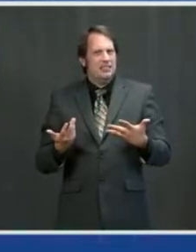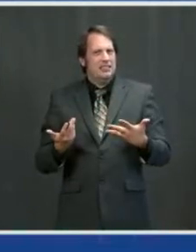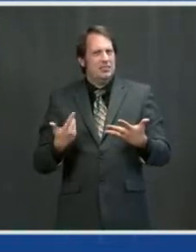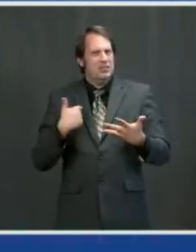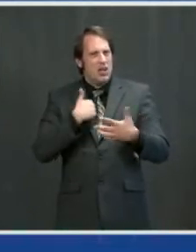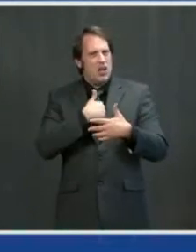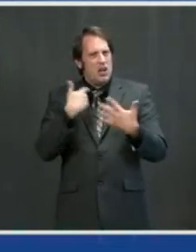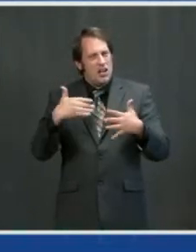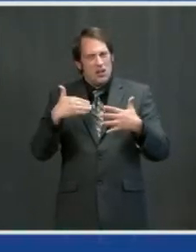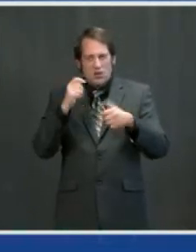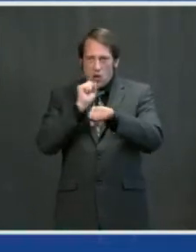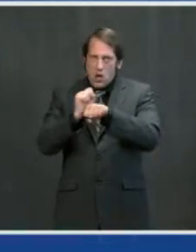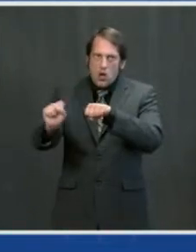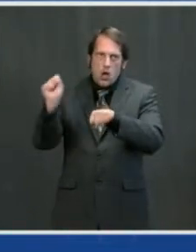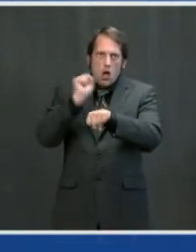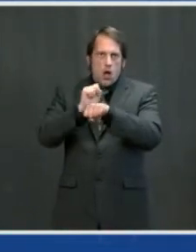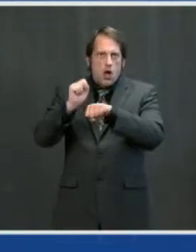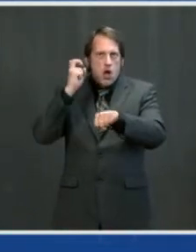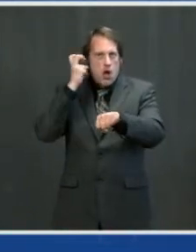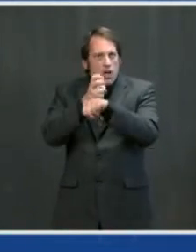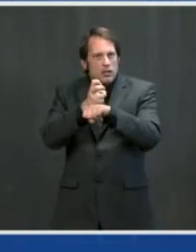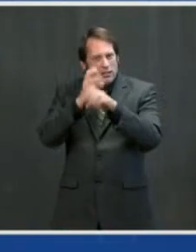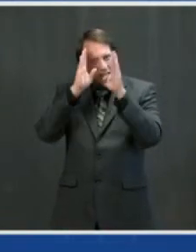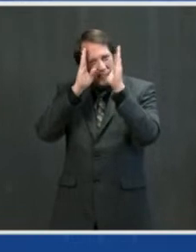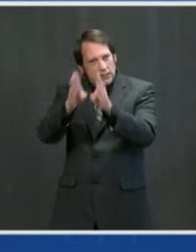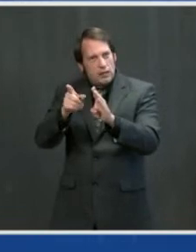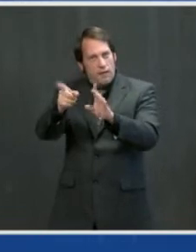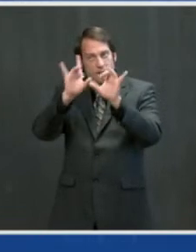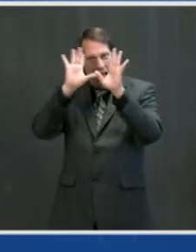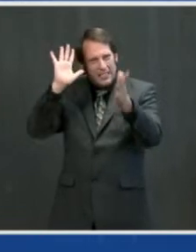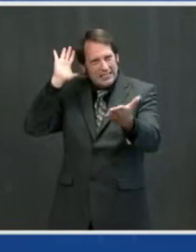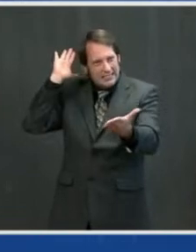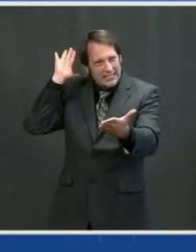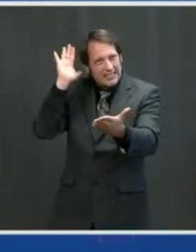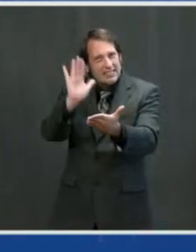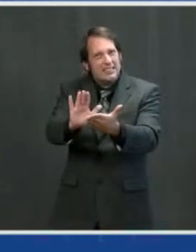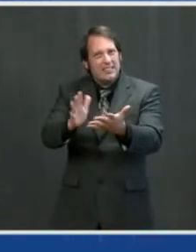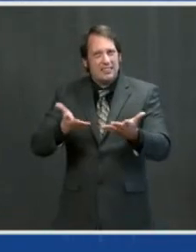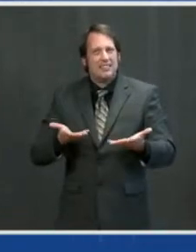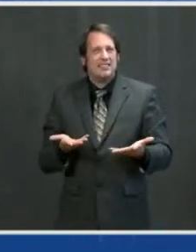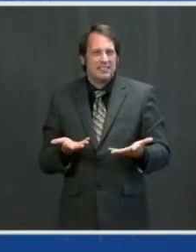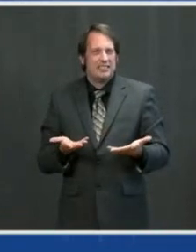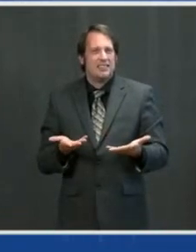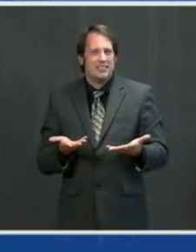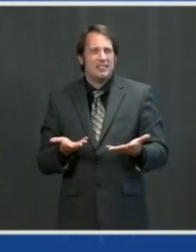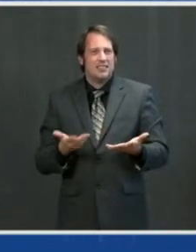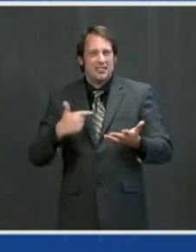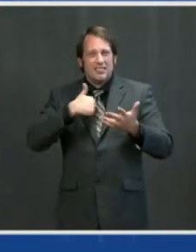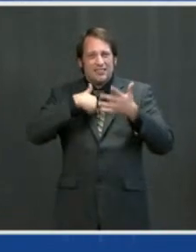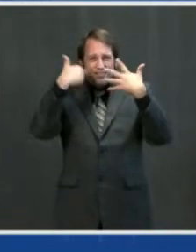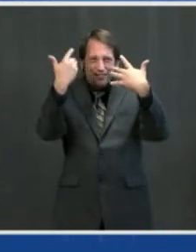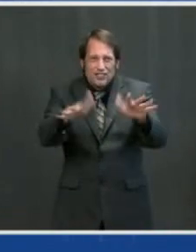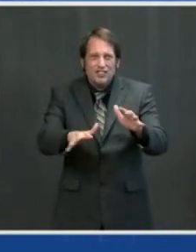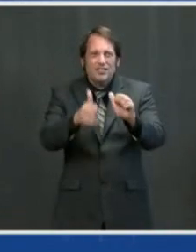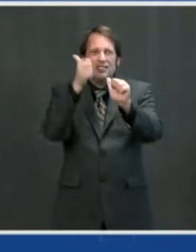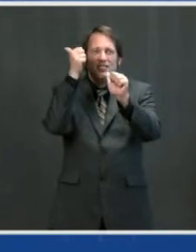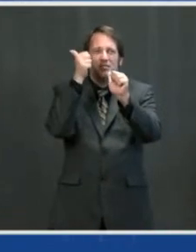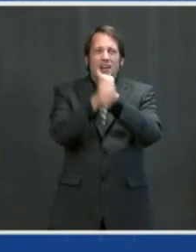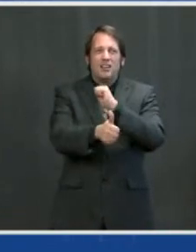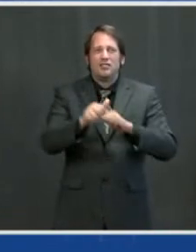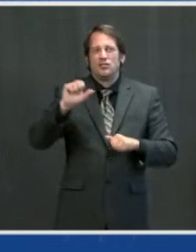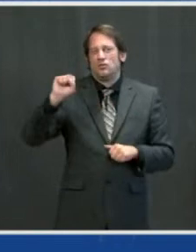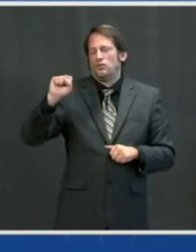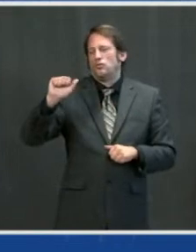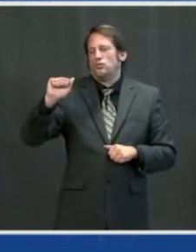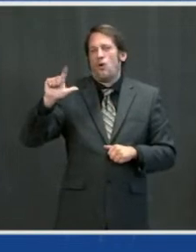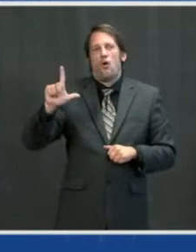violence used by individuals using weapons than I have. I'm the only one ever to have passed an assault weapons ban. I'm the only one that ever had a